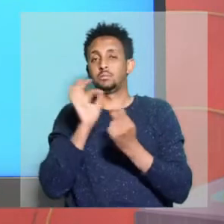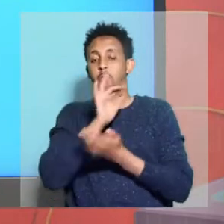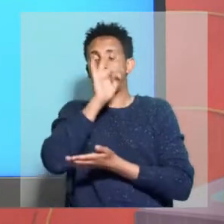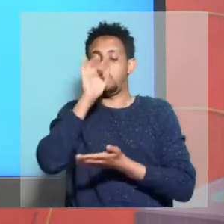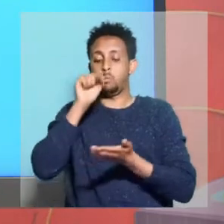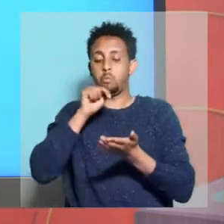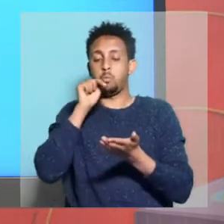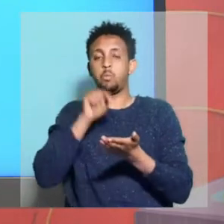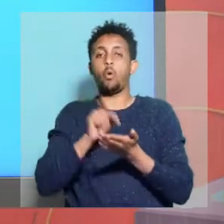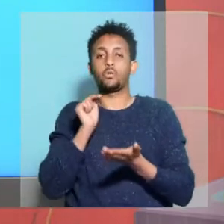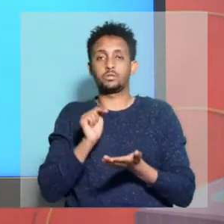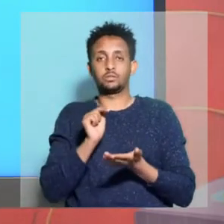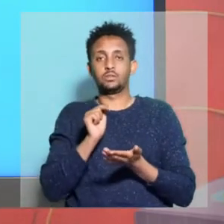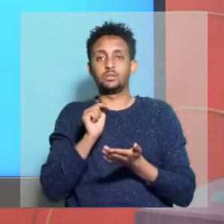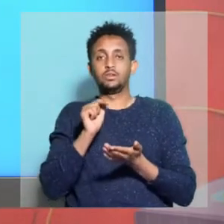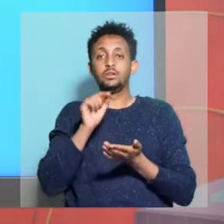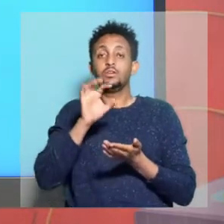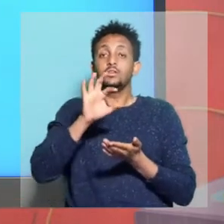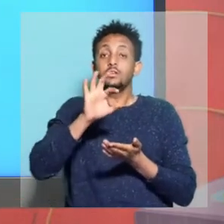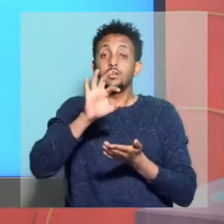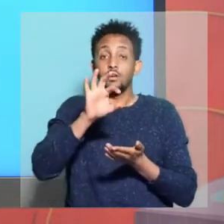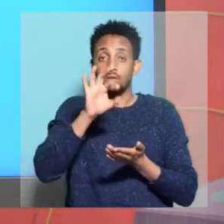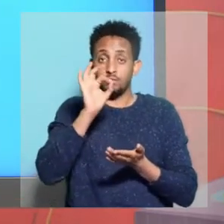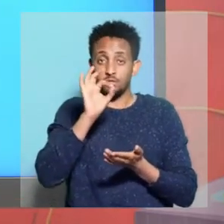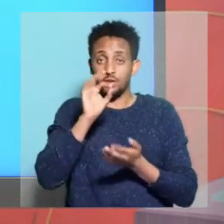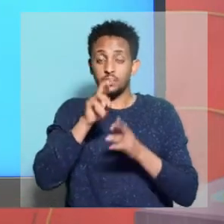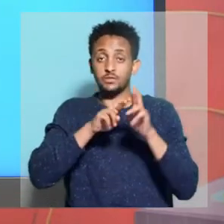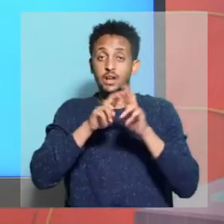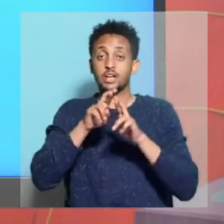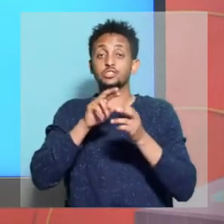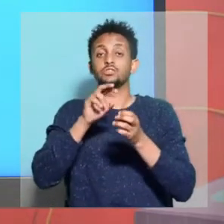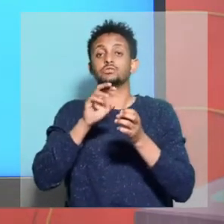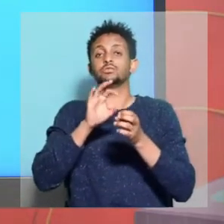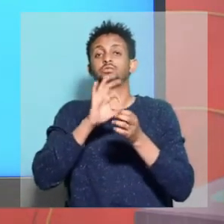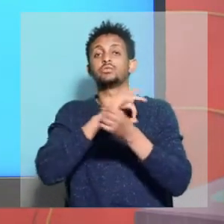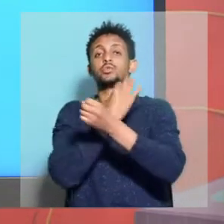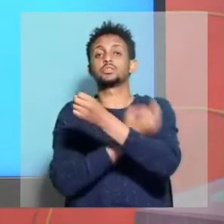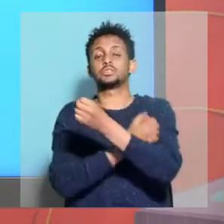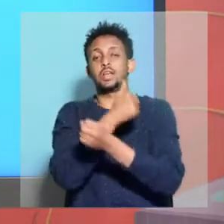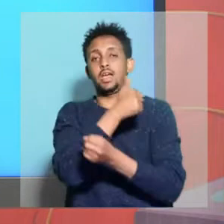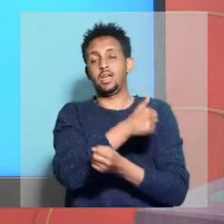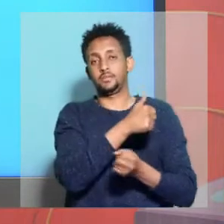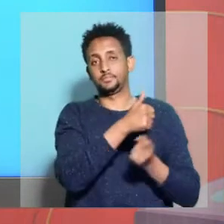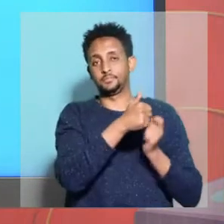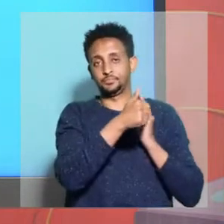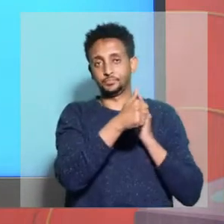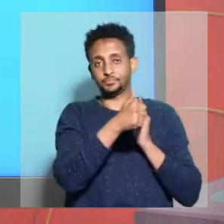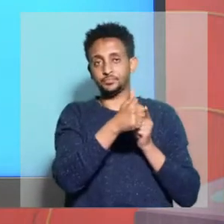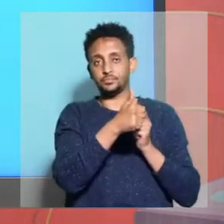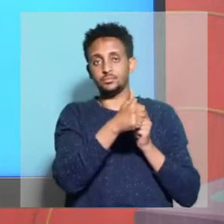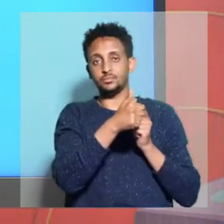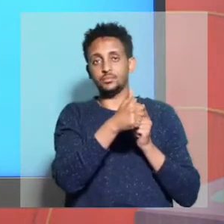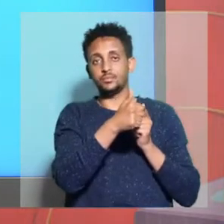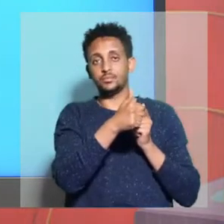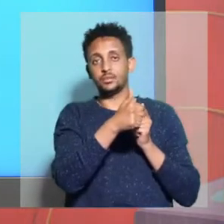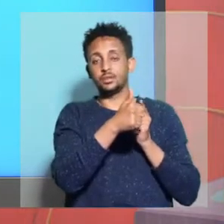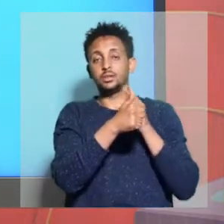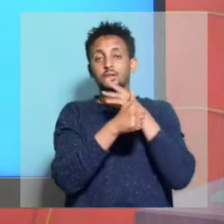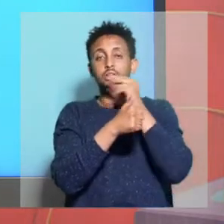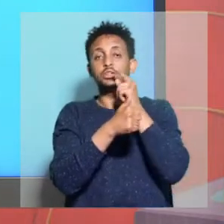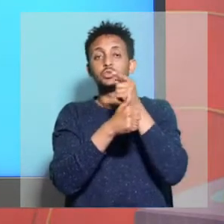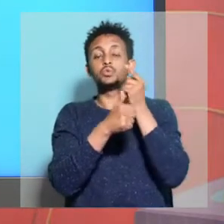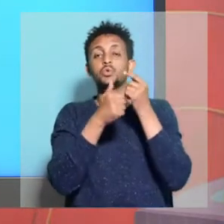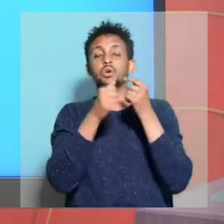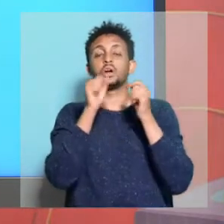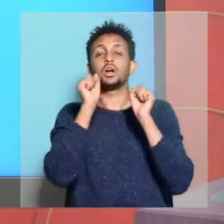point. Suppose you are trying to find the reaction force at point A. If you are trying to find the reaction force at point A, you